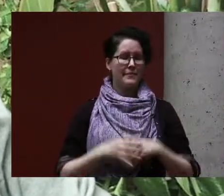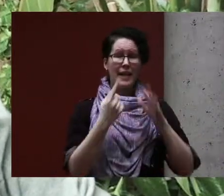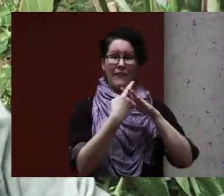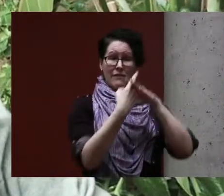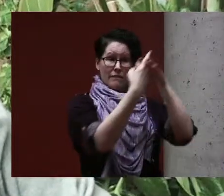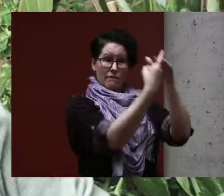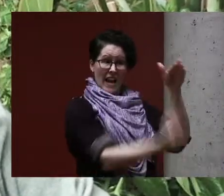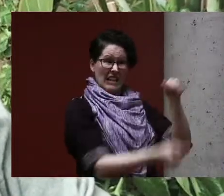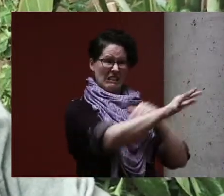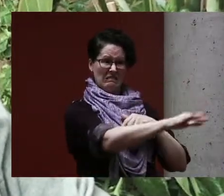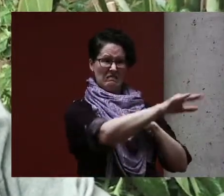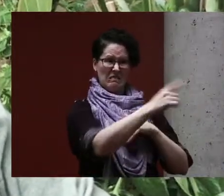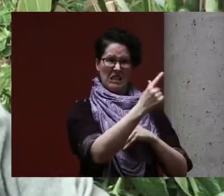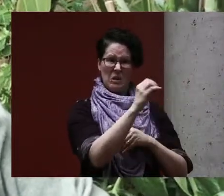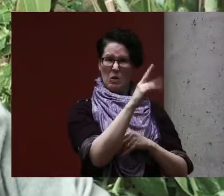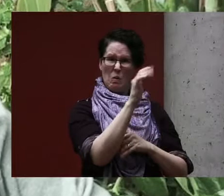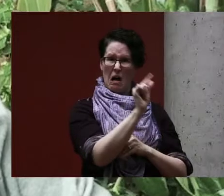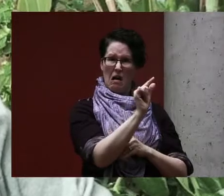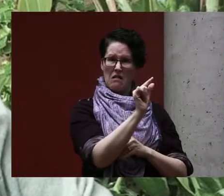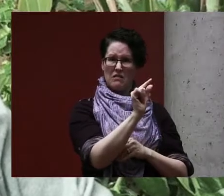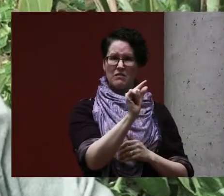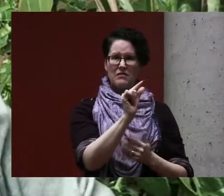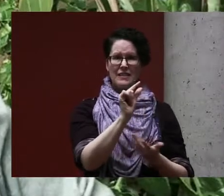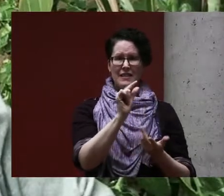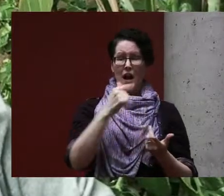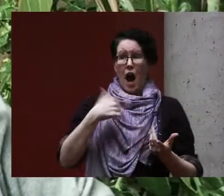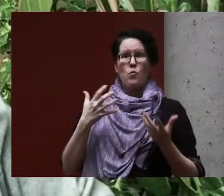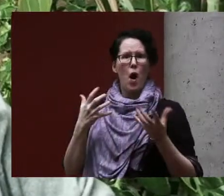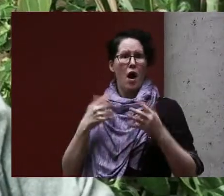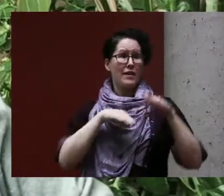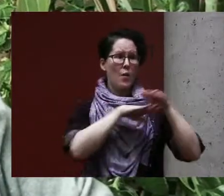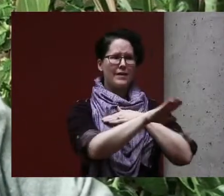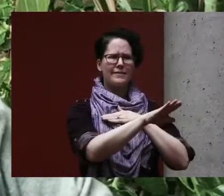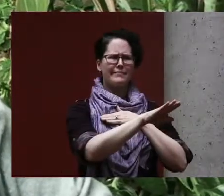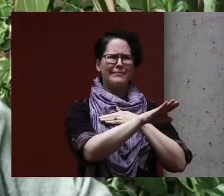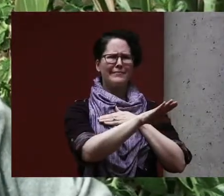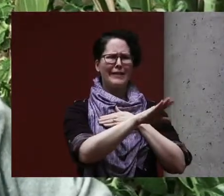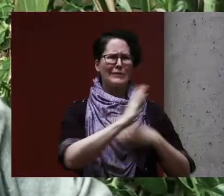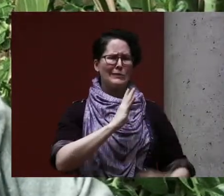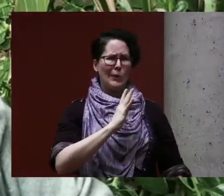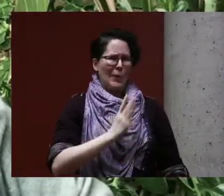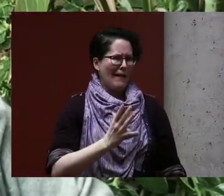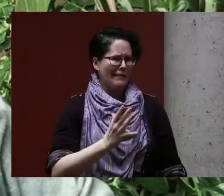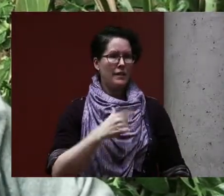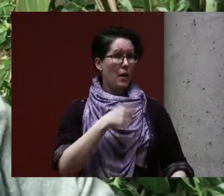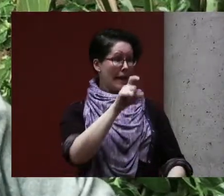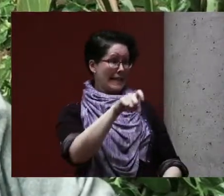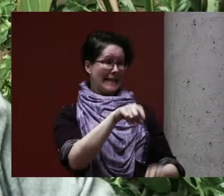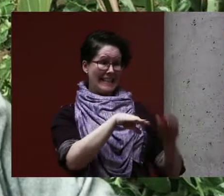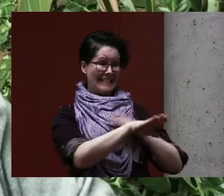the gulag because that is what you want, or because that is what you